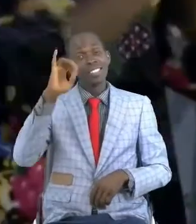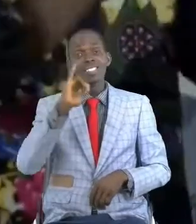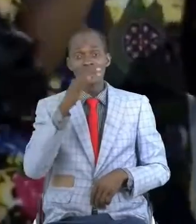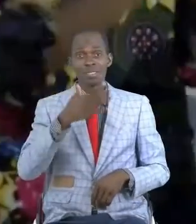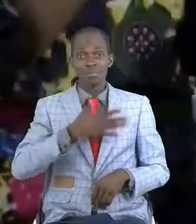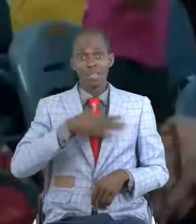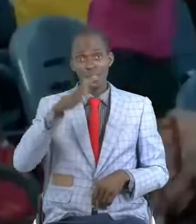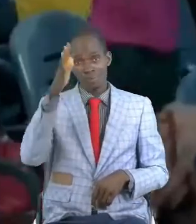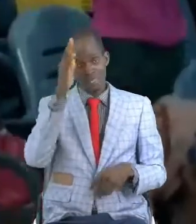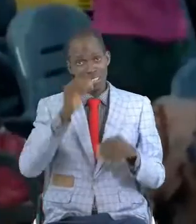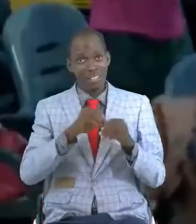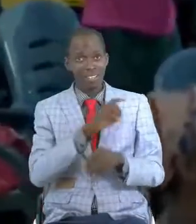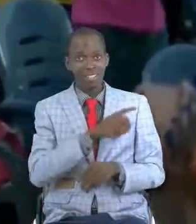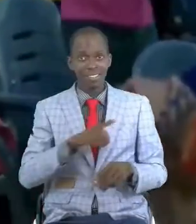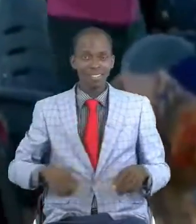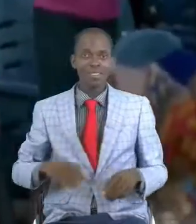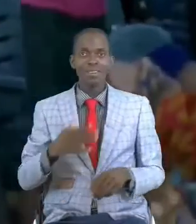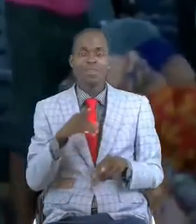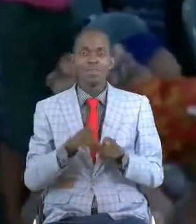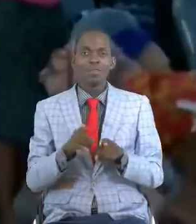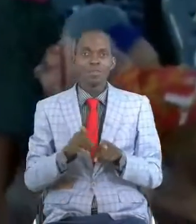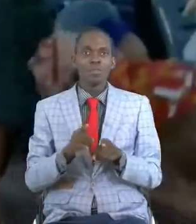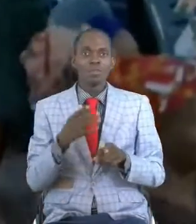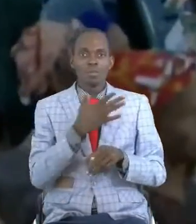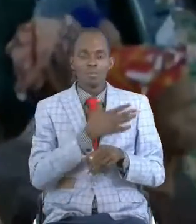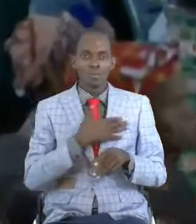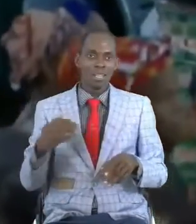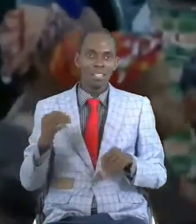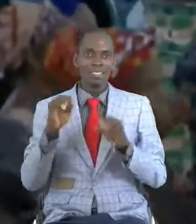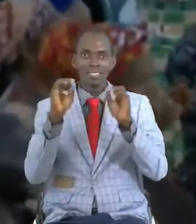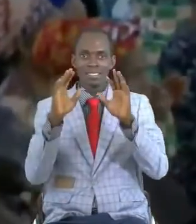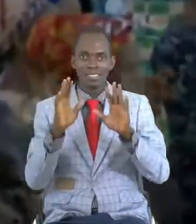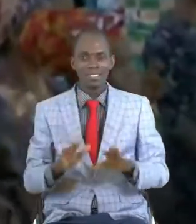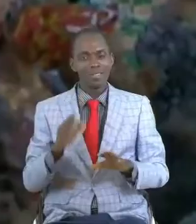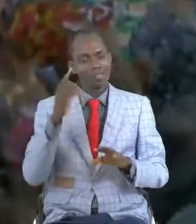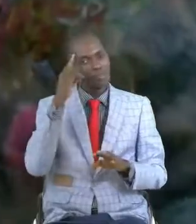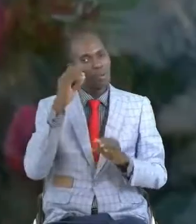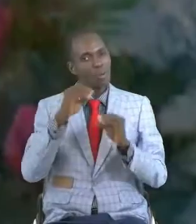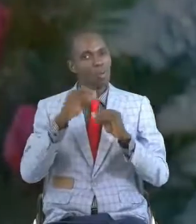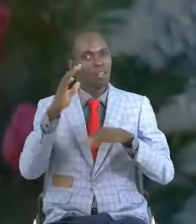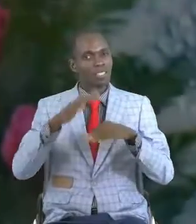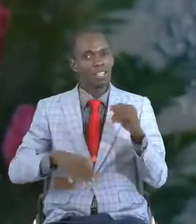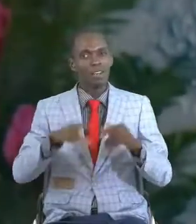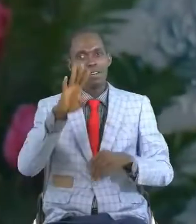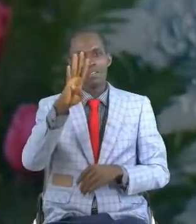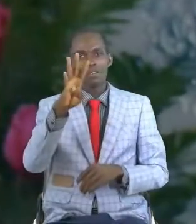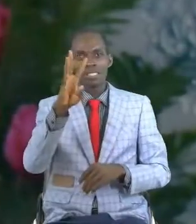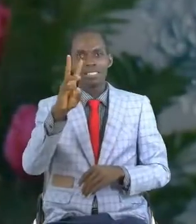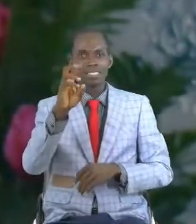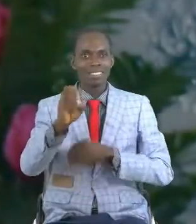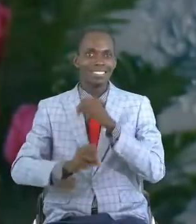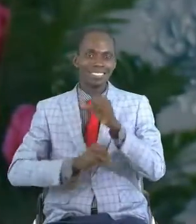and he is my mentor for over 46 years.